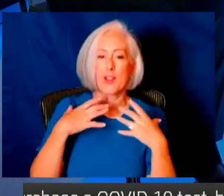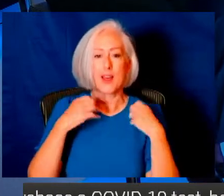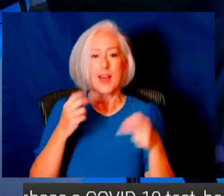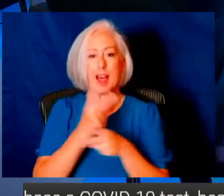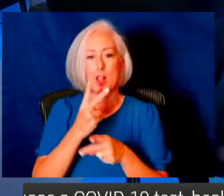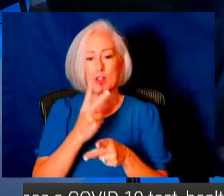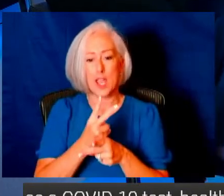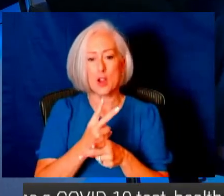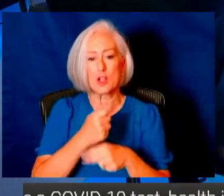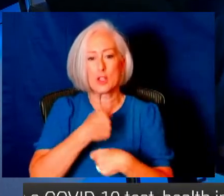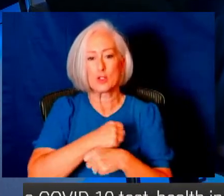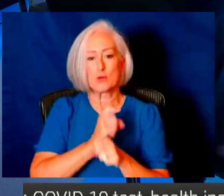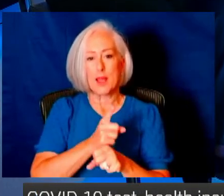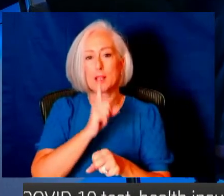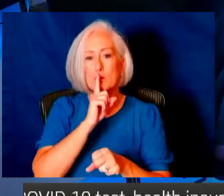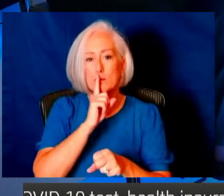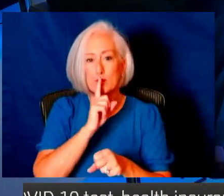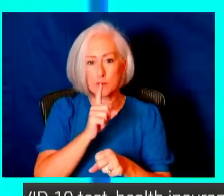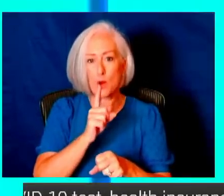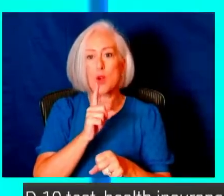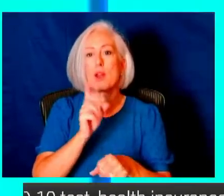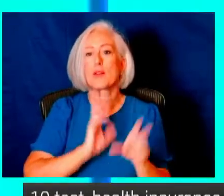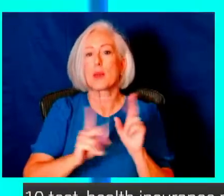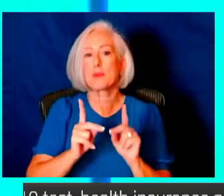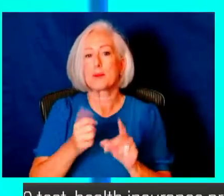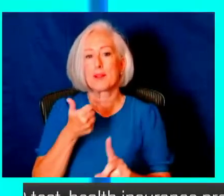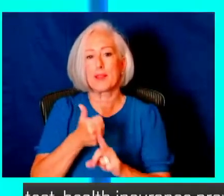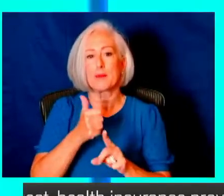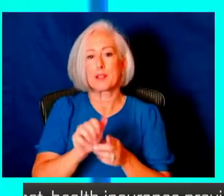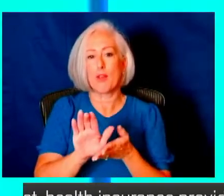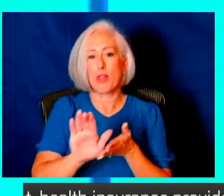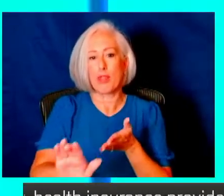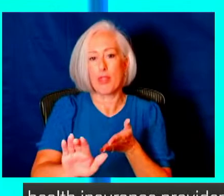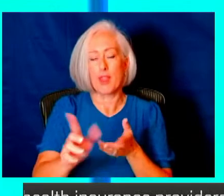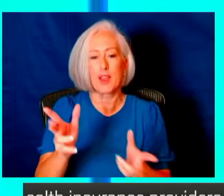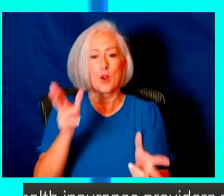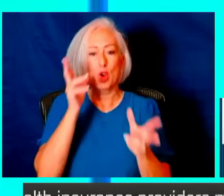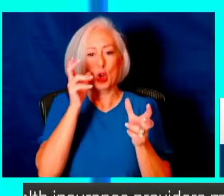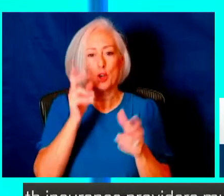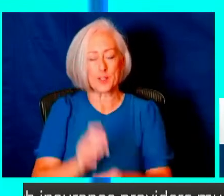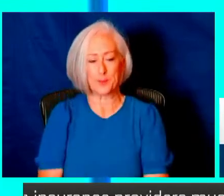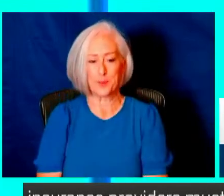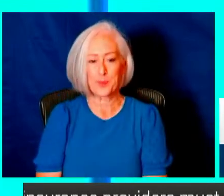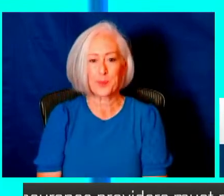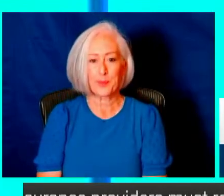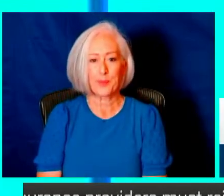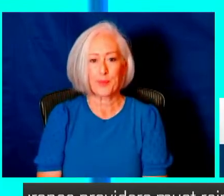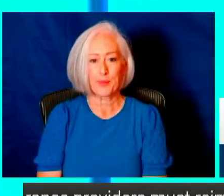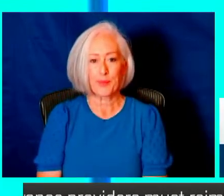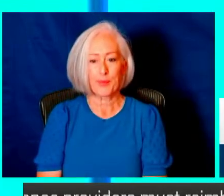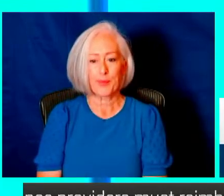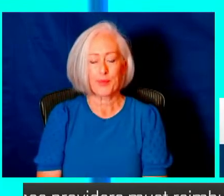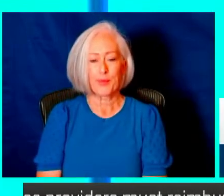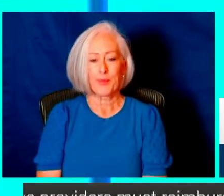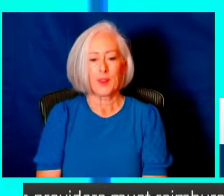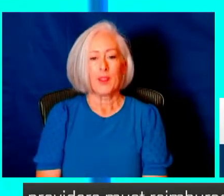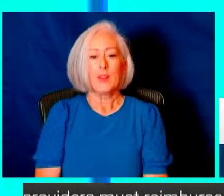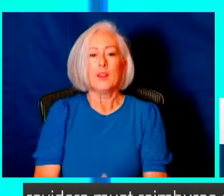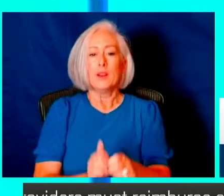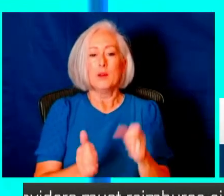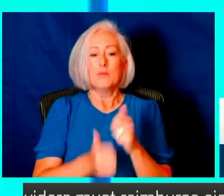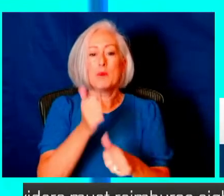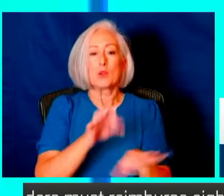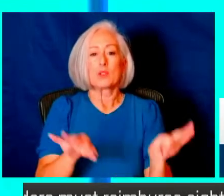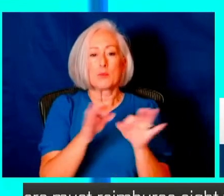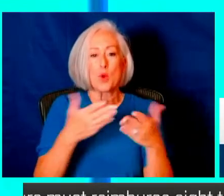been marginalized are heard? So I think the biggest thing that we can do is to